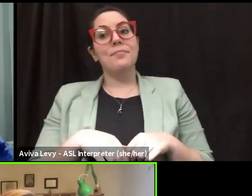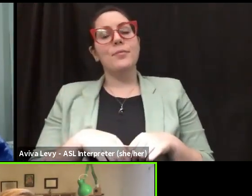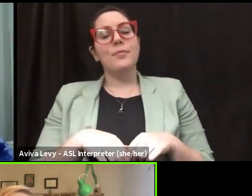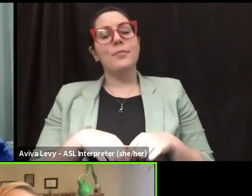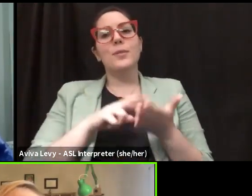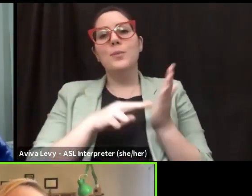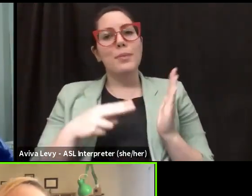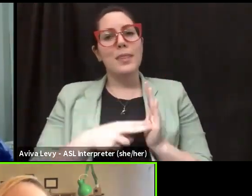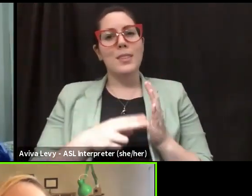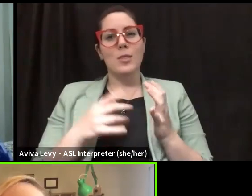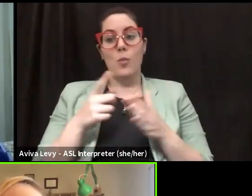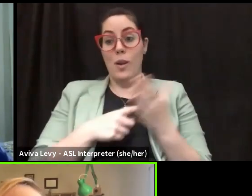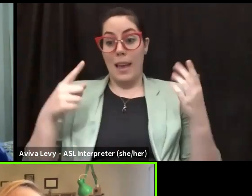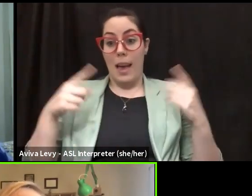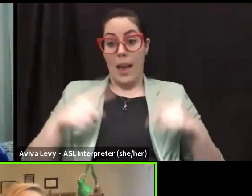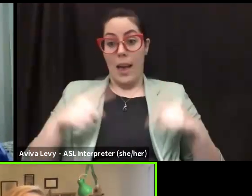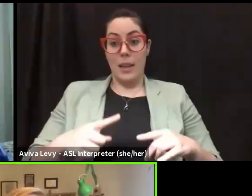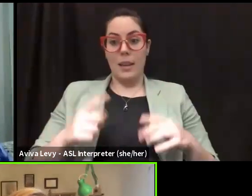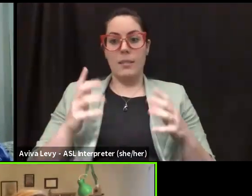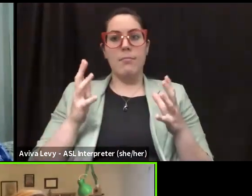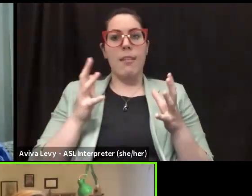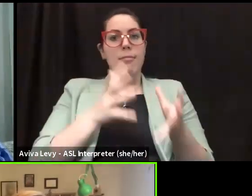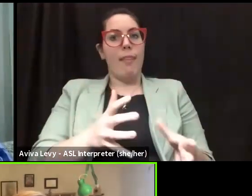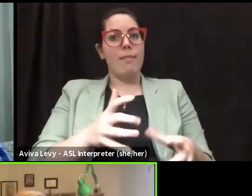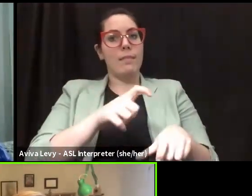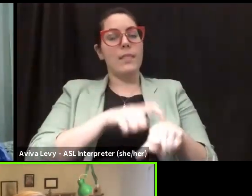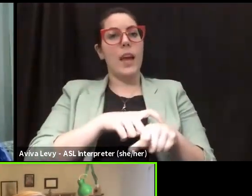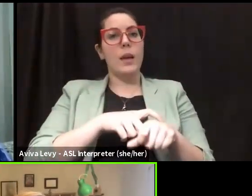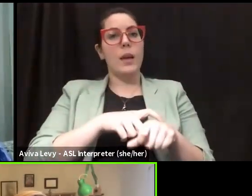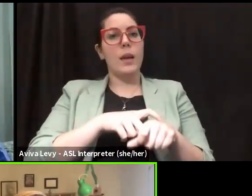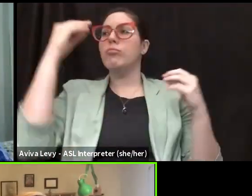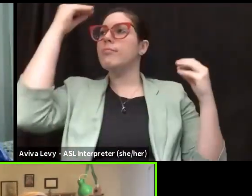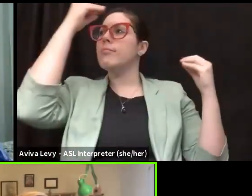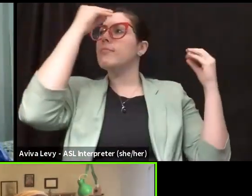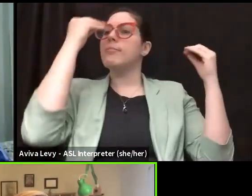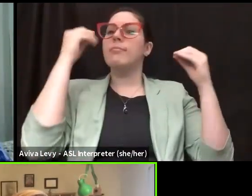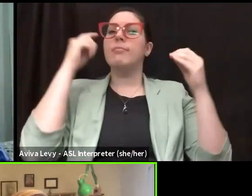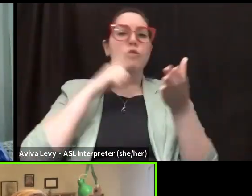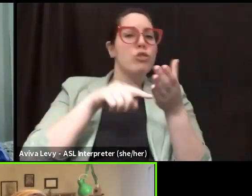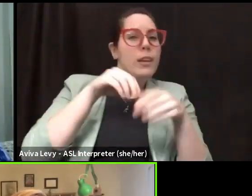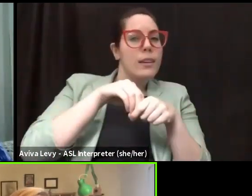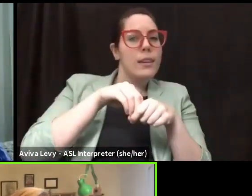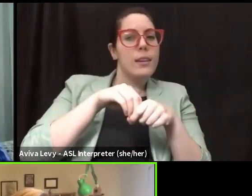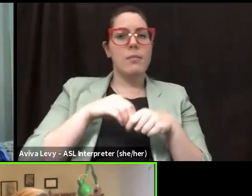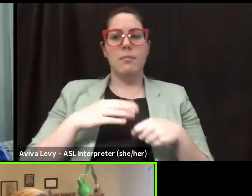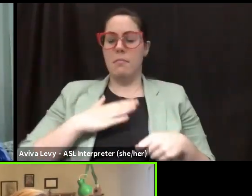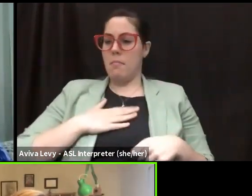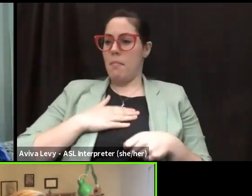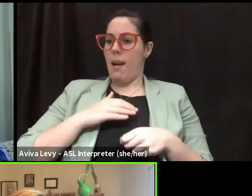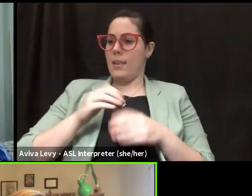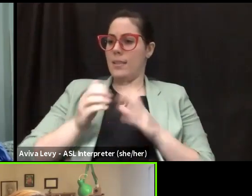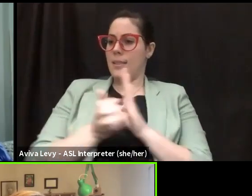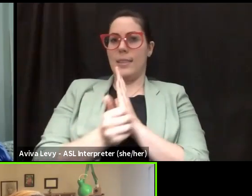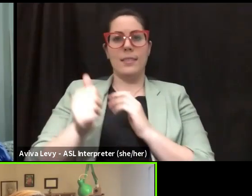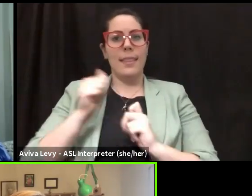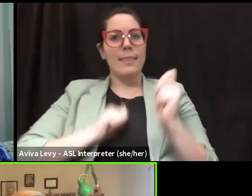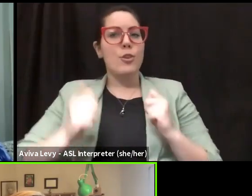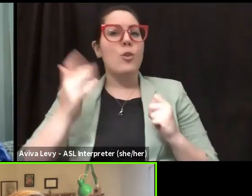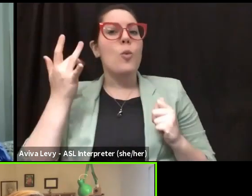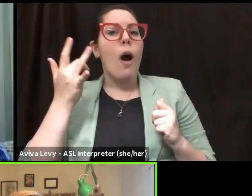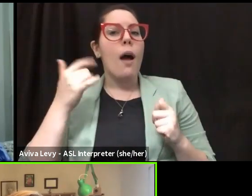forced slowdown be a kind of time to reconnect to like asking and checking in, why do I do theater? What do I want to do with